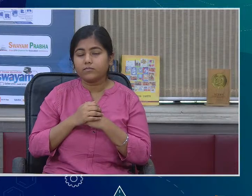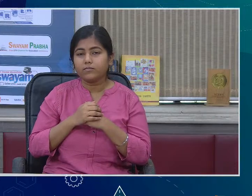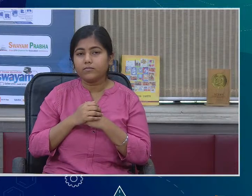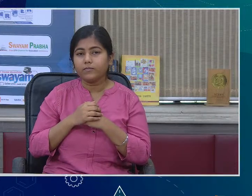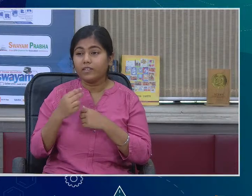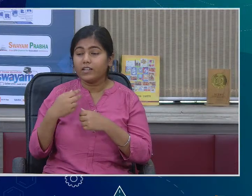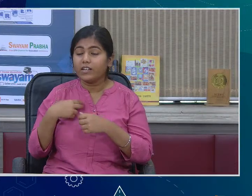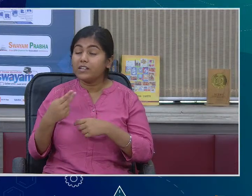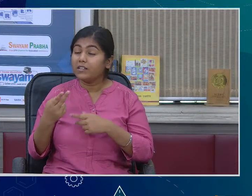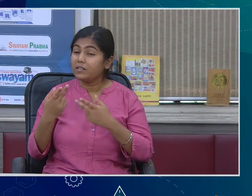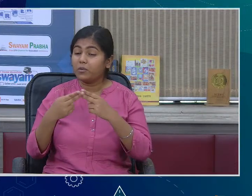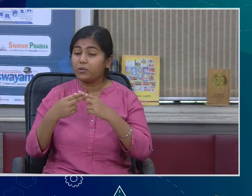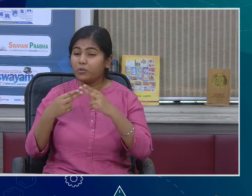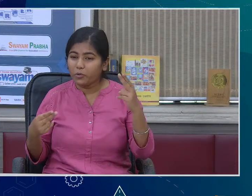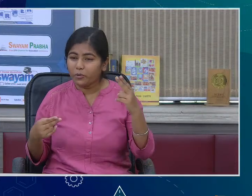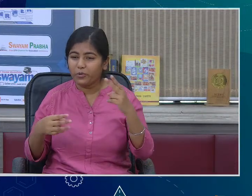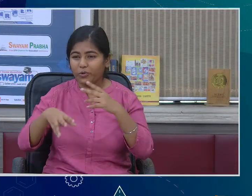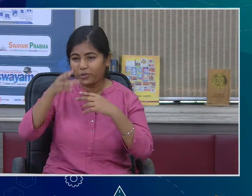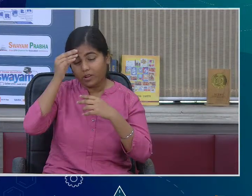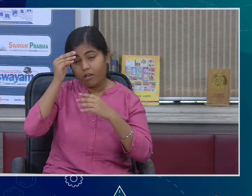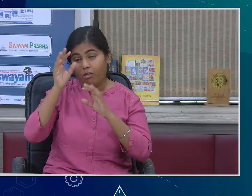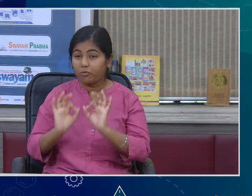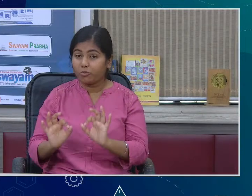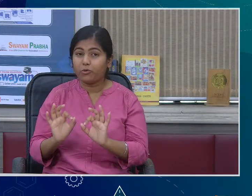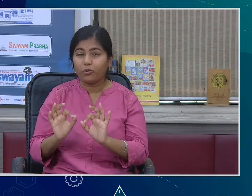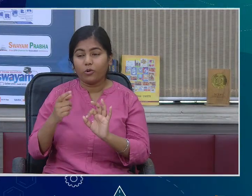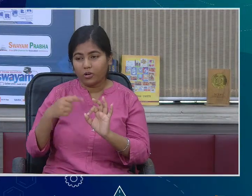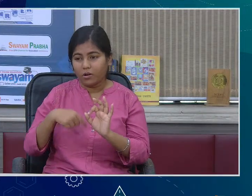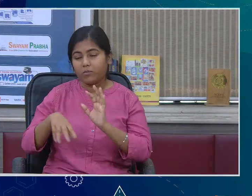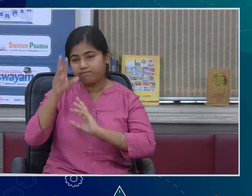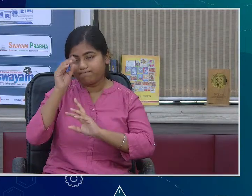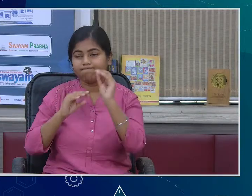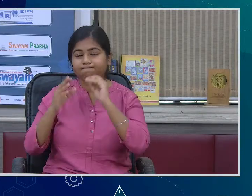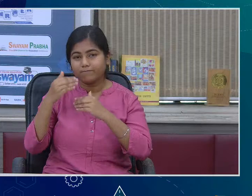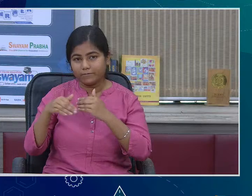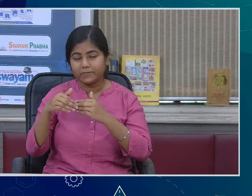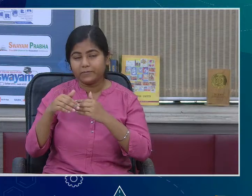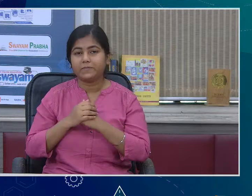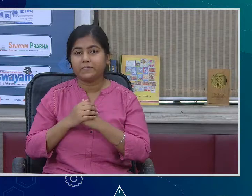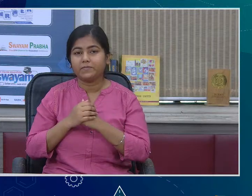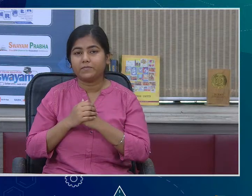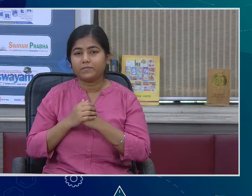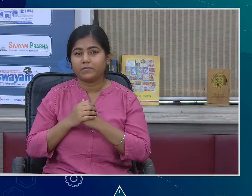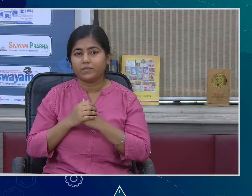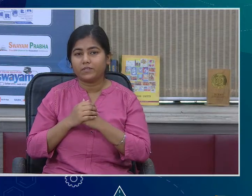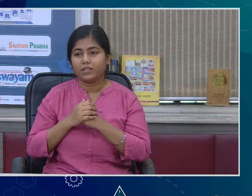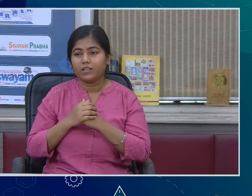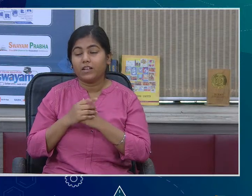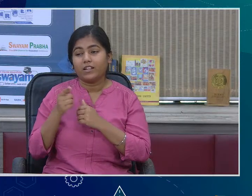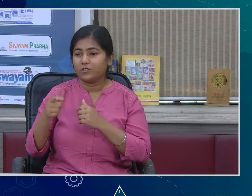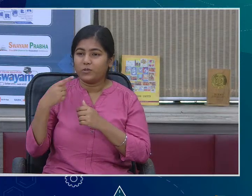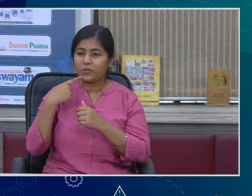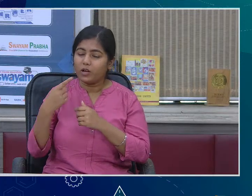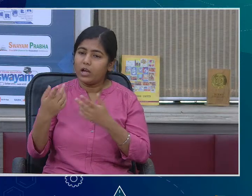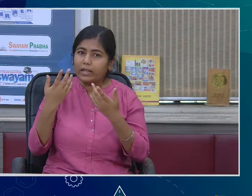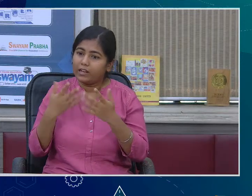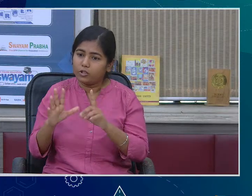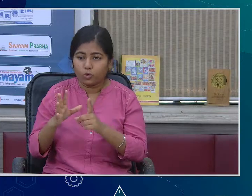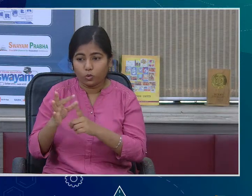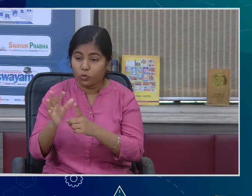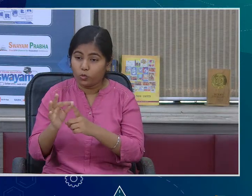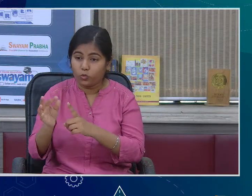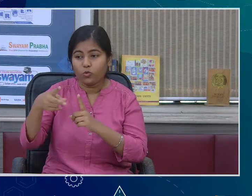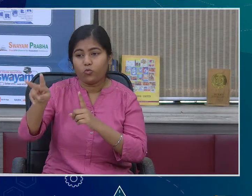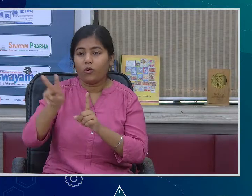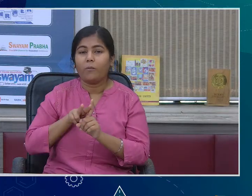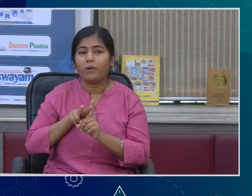wonderful message or moral of the story we are learning here. As you sow, so shall you reap. So, ma'am,